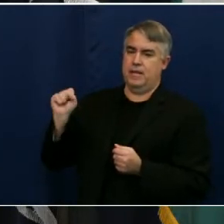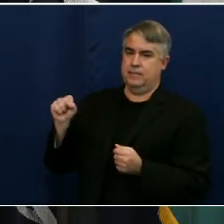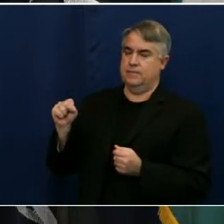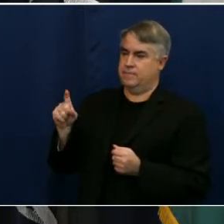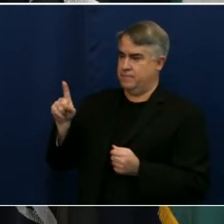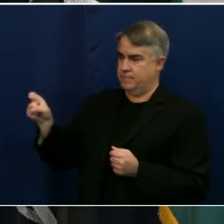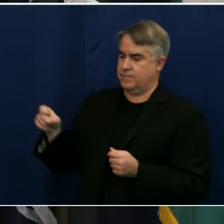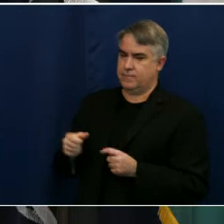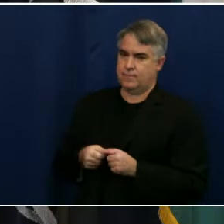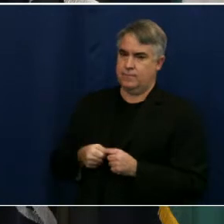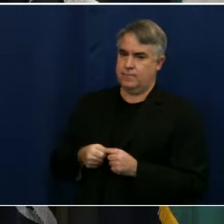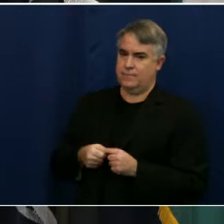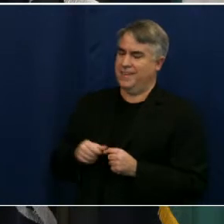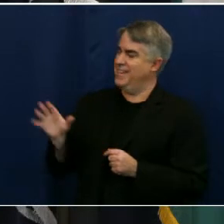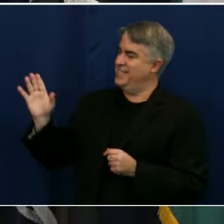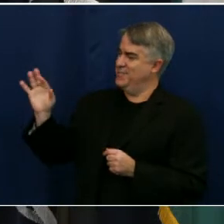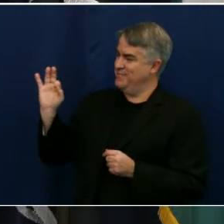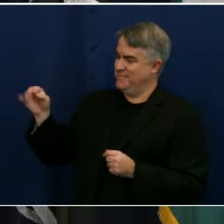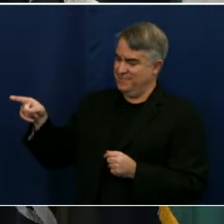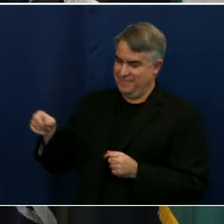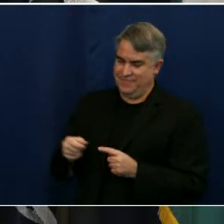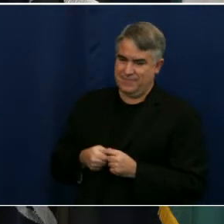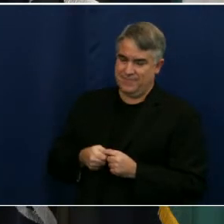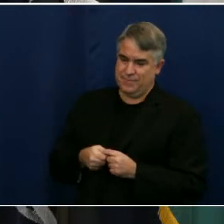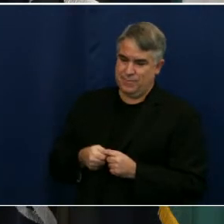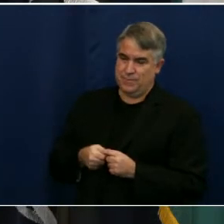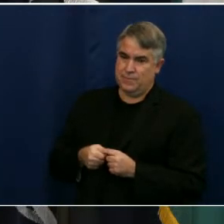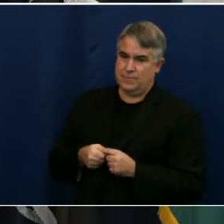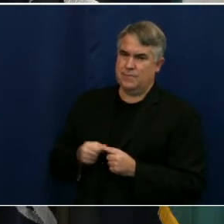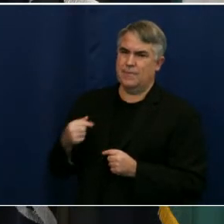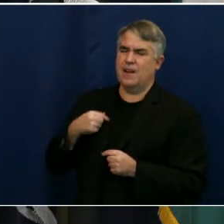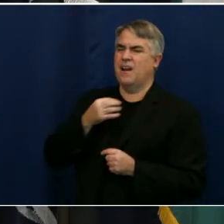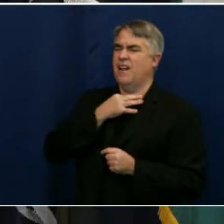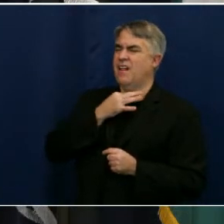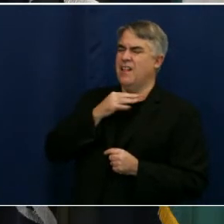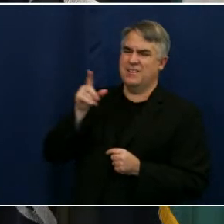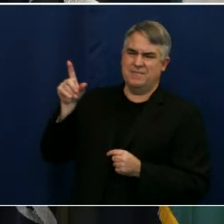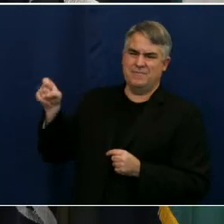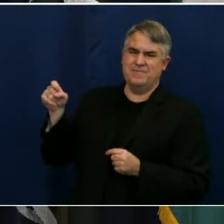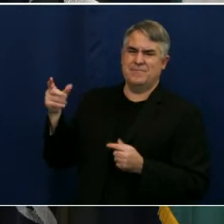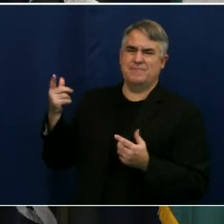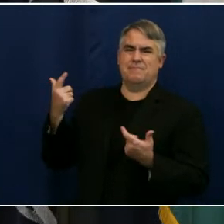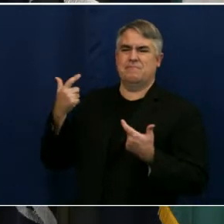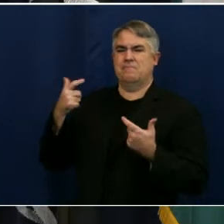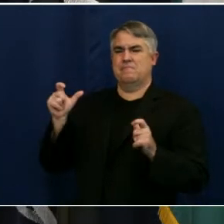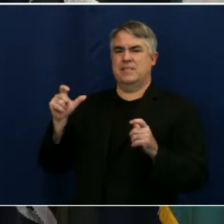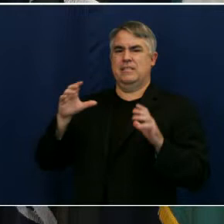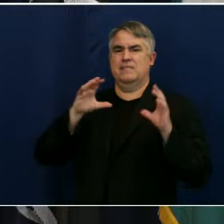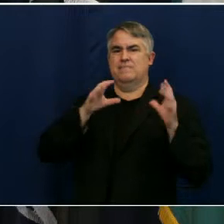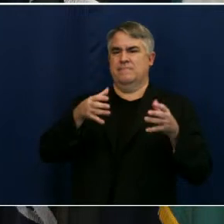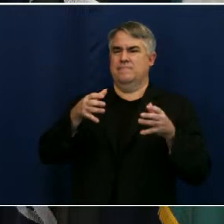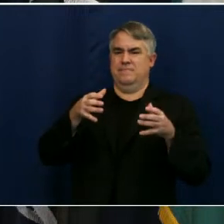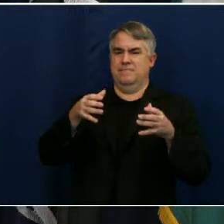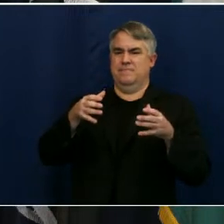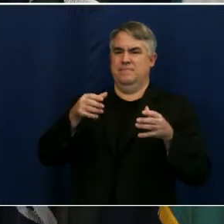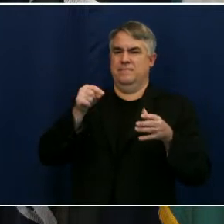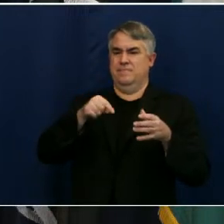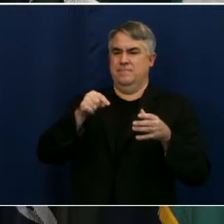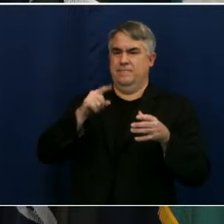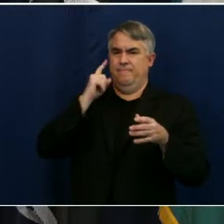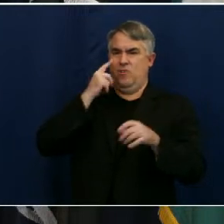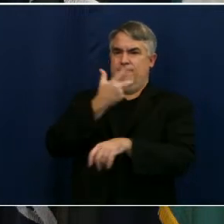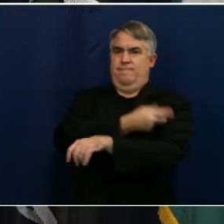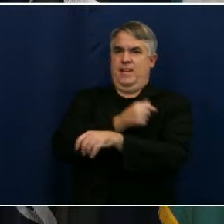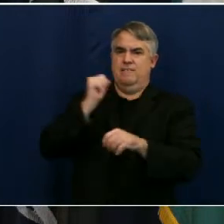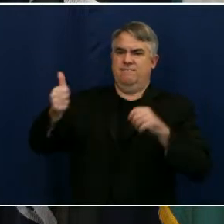question. Mine is regarding the Petco Park Superstation today. They had to postpone all vaccinations due to the bad weather. Does this weather system